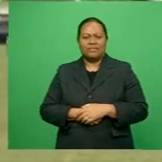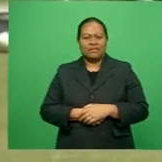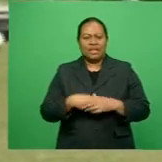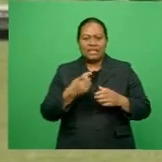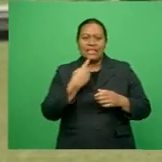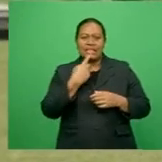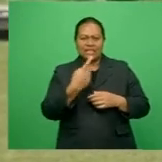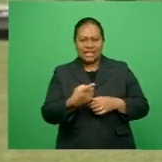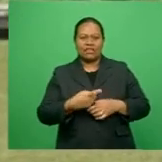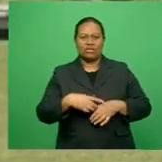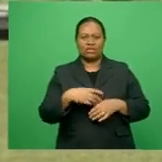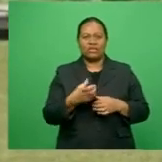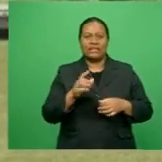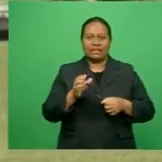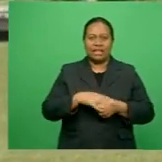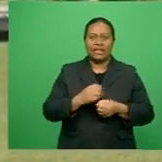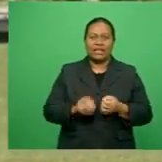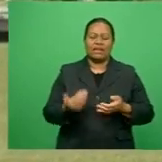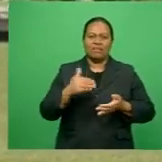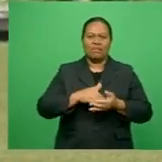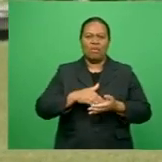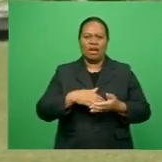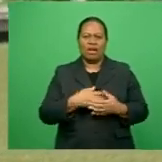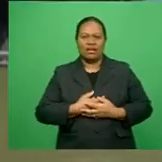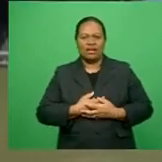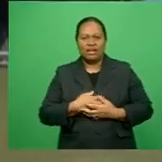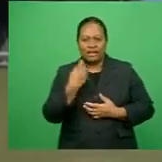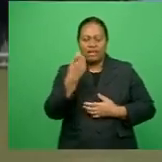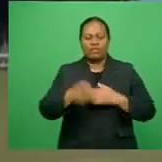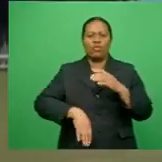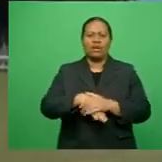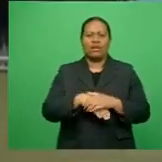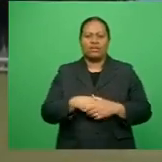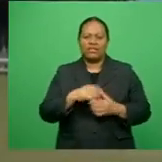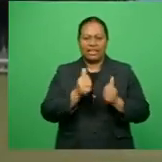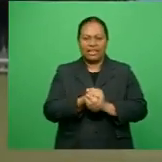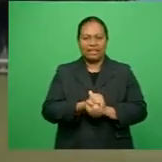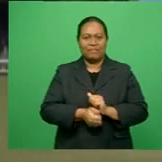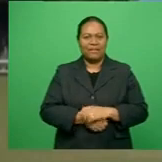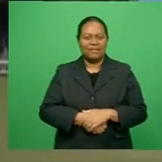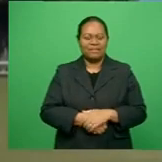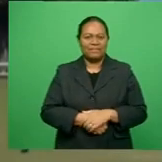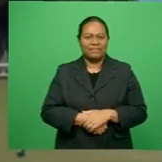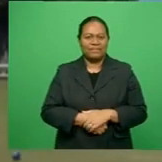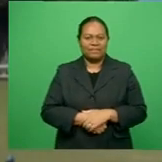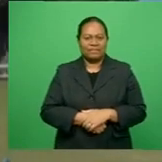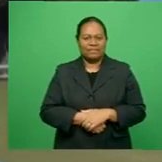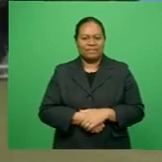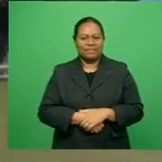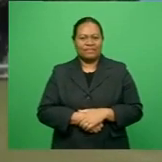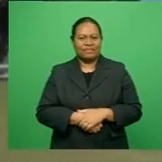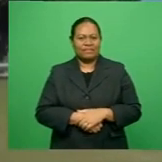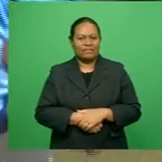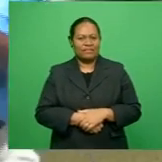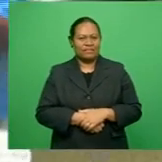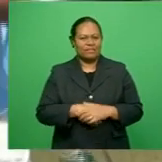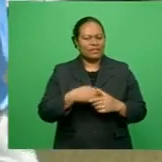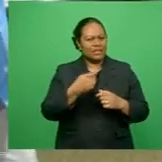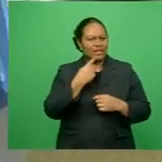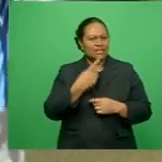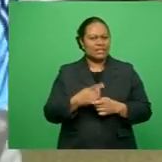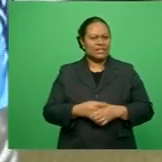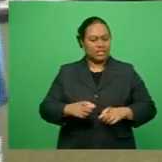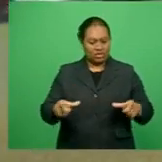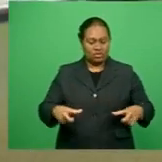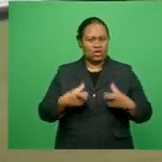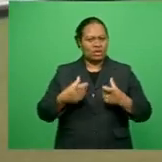says he has to be extra cautious with his games. To win is a bonus, it's good, feels good. Yeah, to defend it, it's something else, it's a